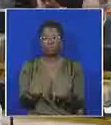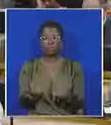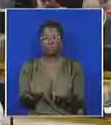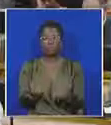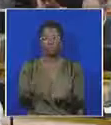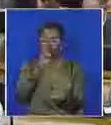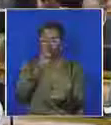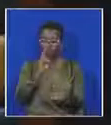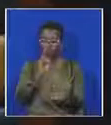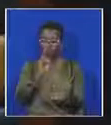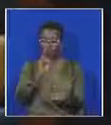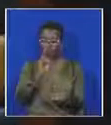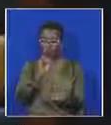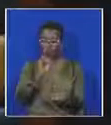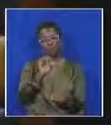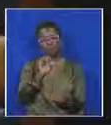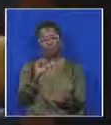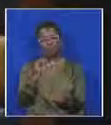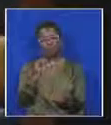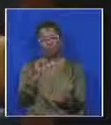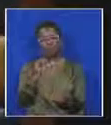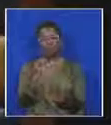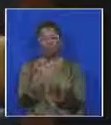Honorable Ollis, please,